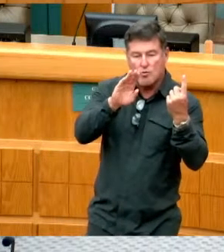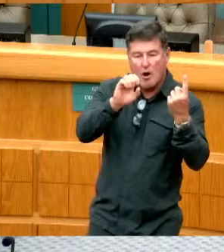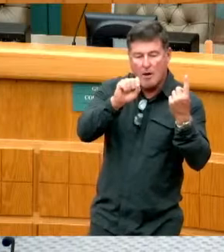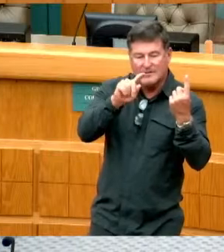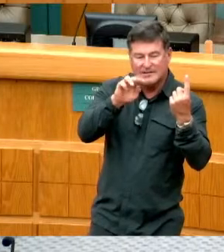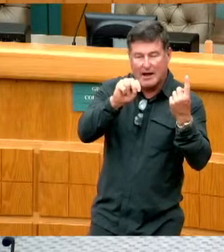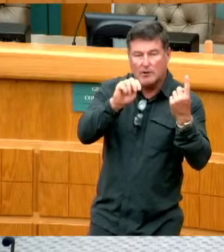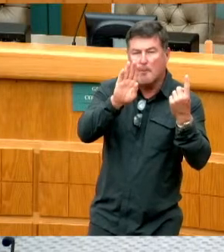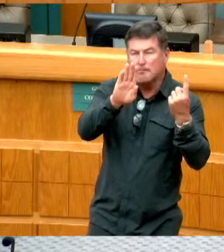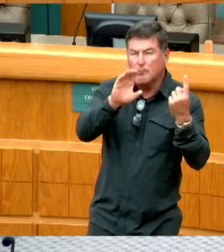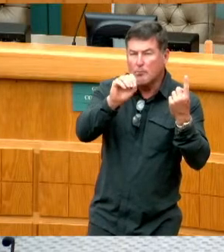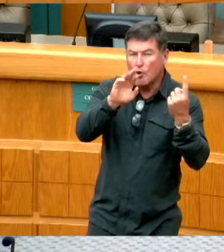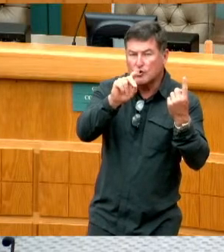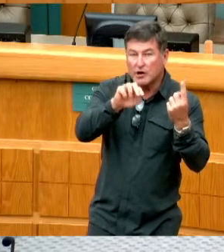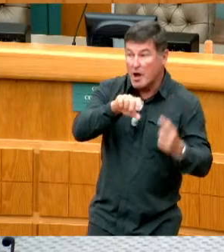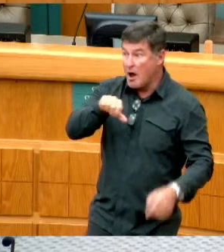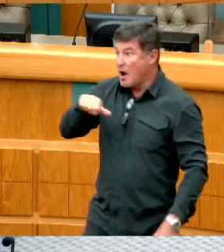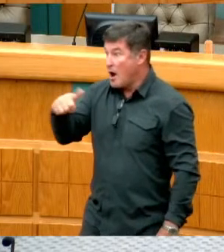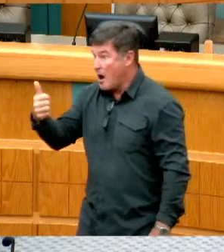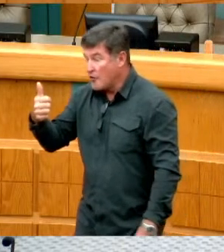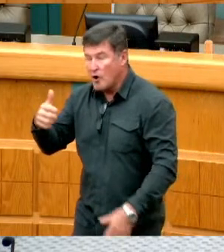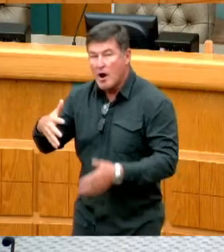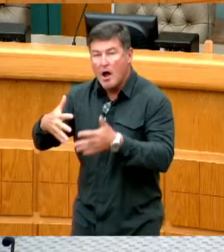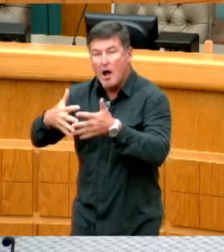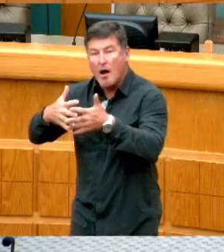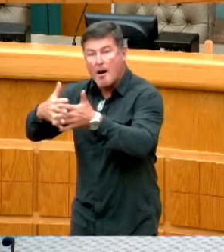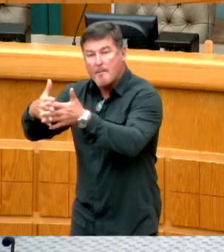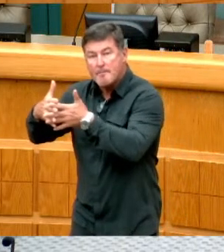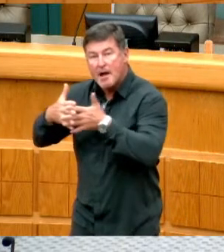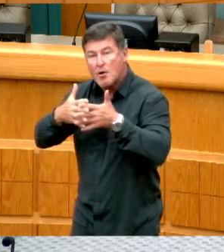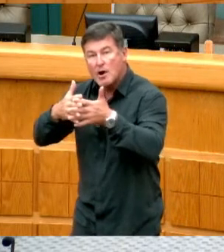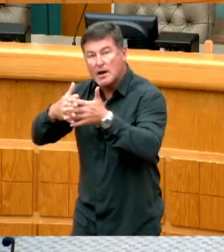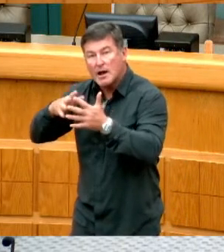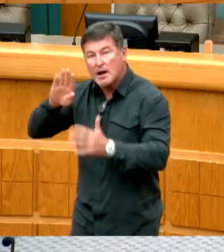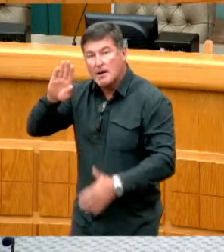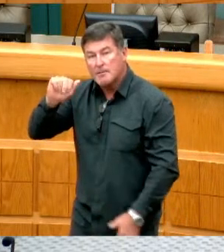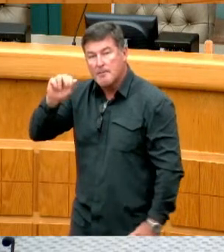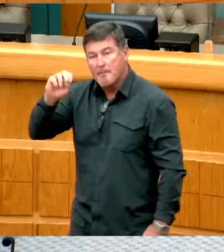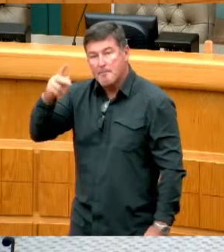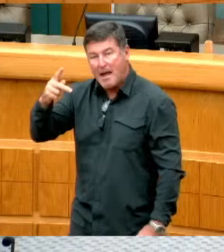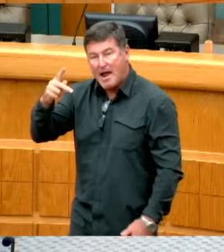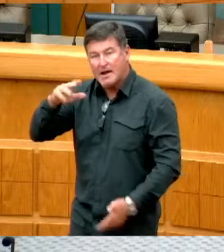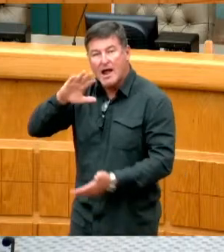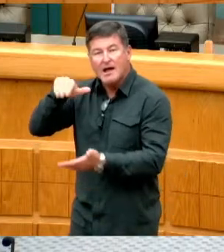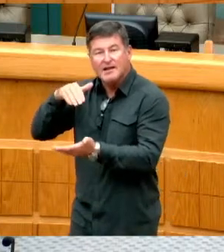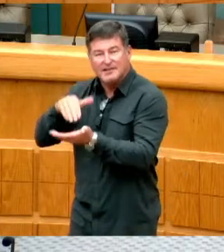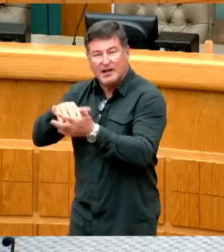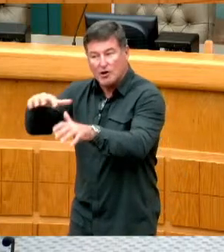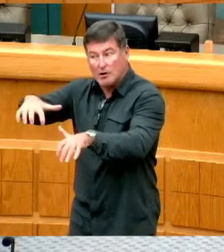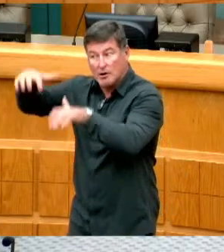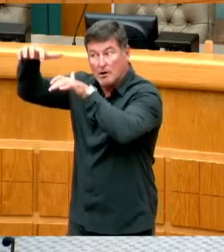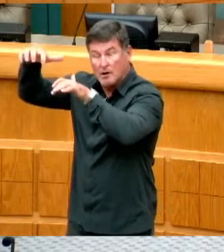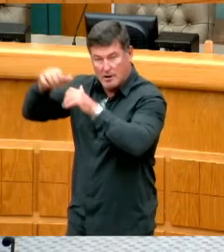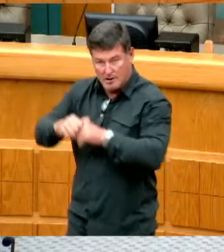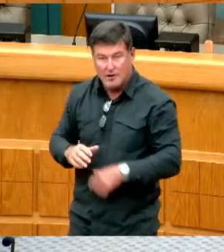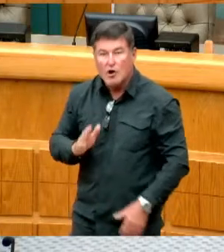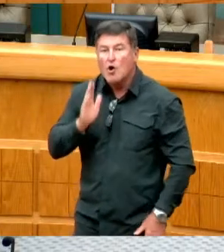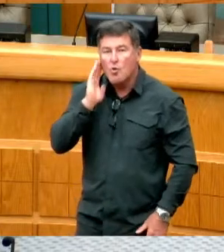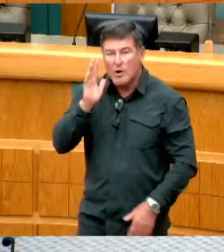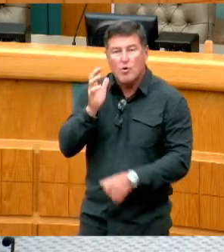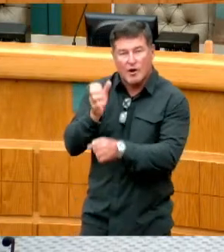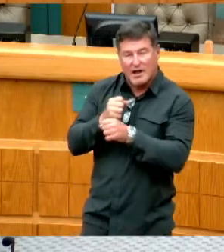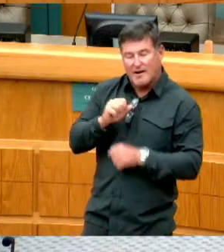will be at the American Bank Center in Corpus Christi. We anticipate to receive 500 vaccinations on